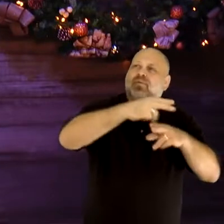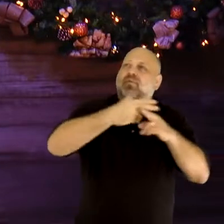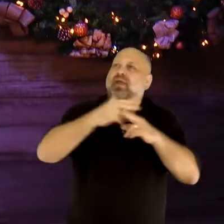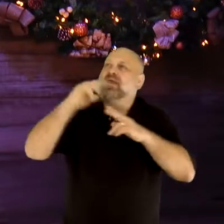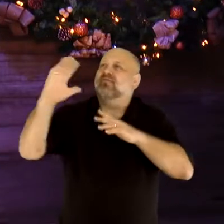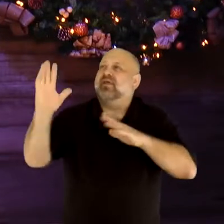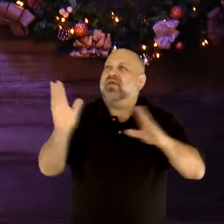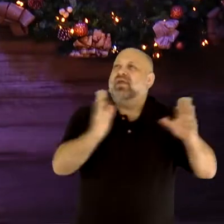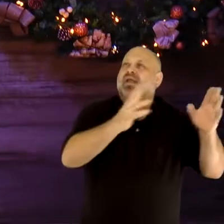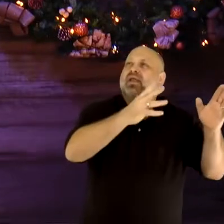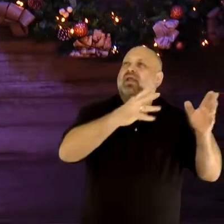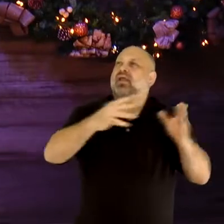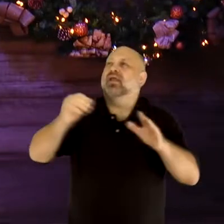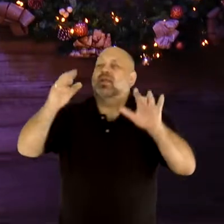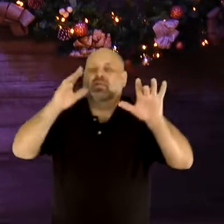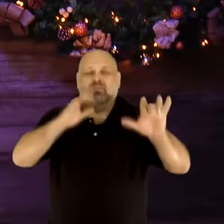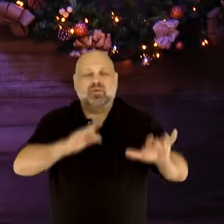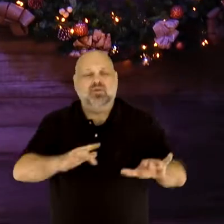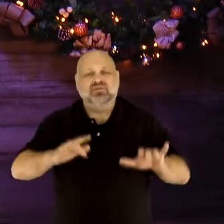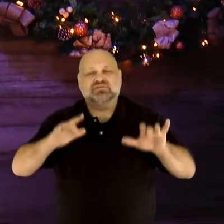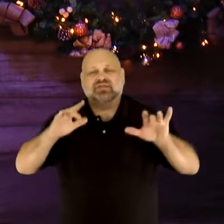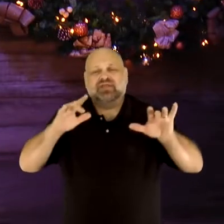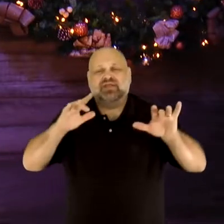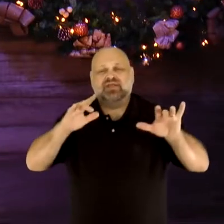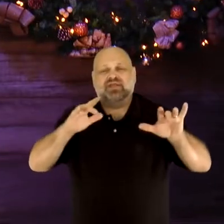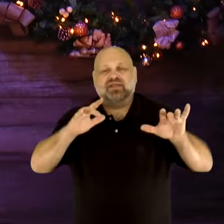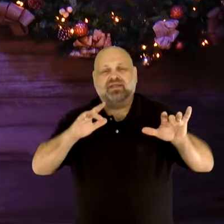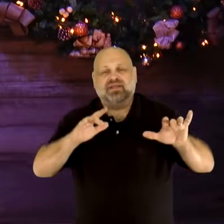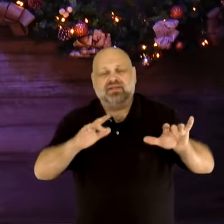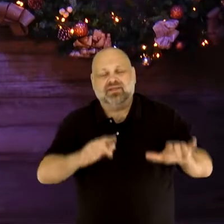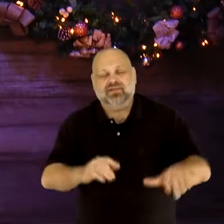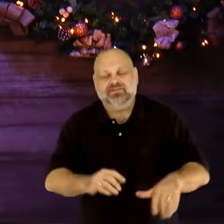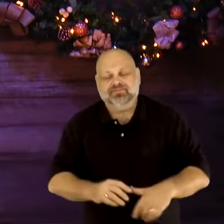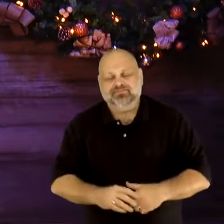of His wind and mercy.